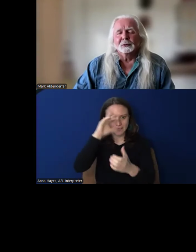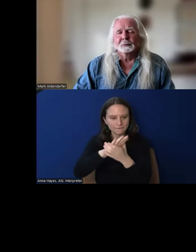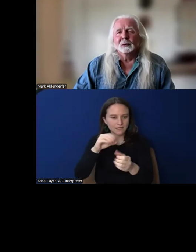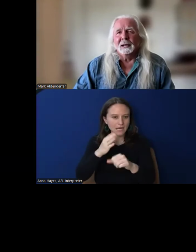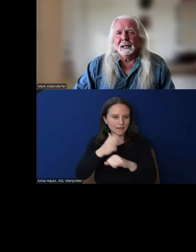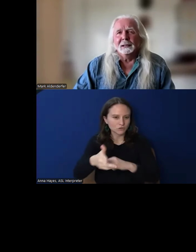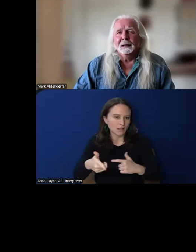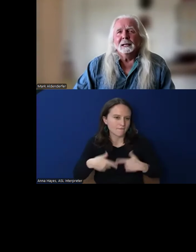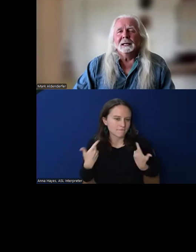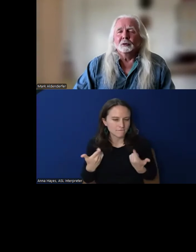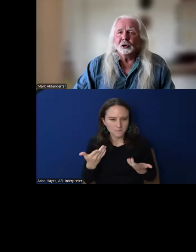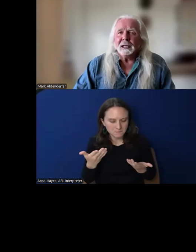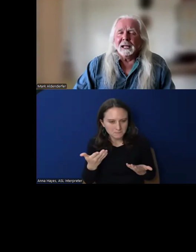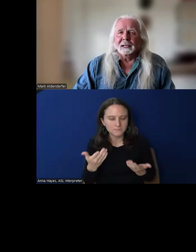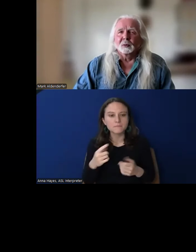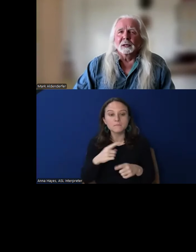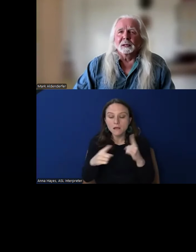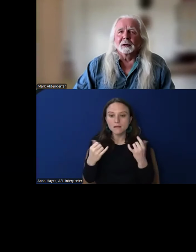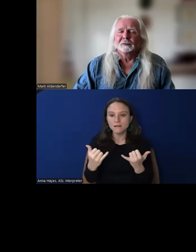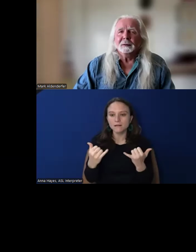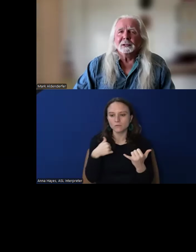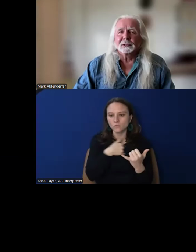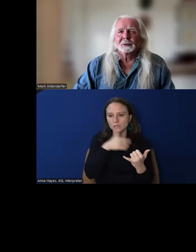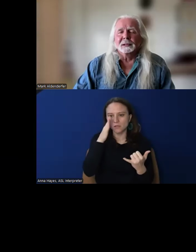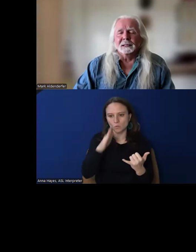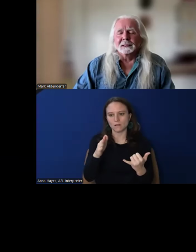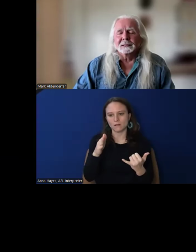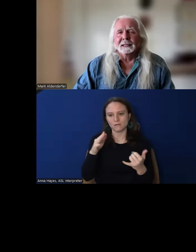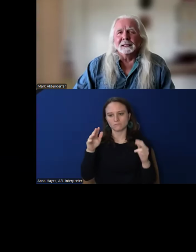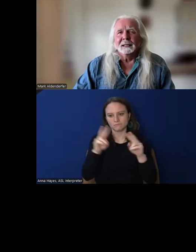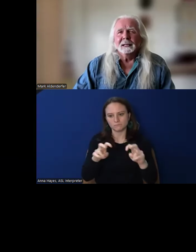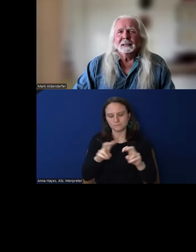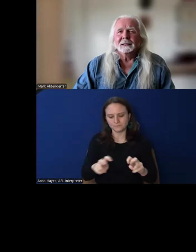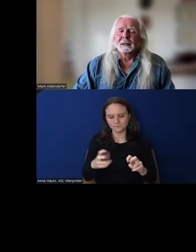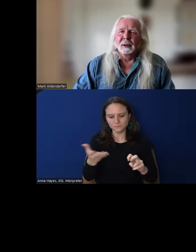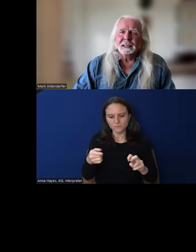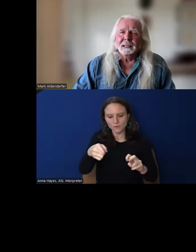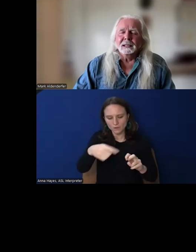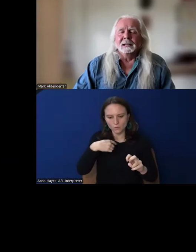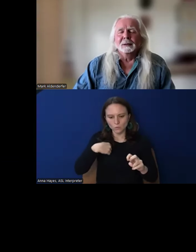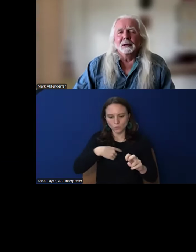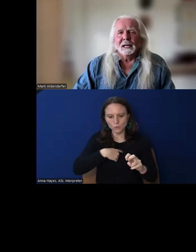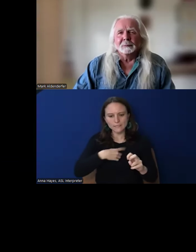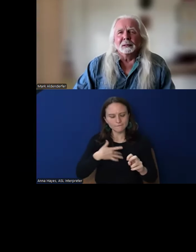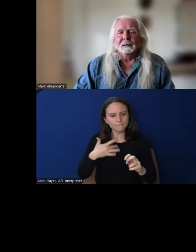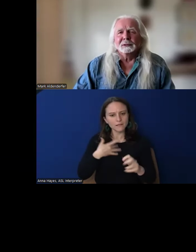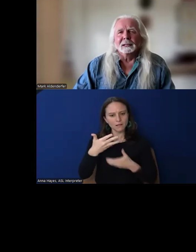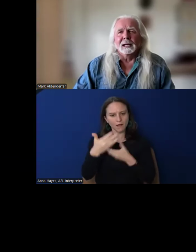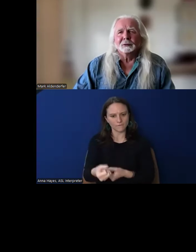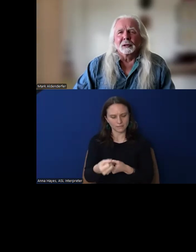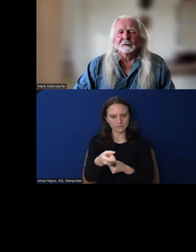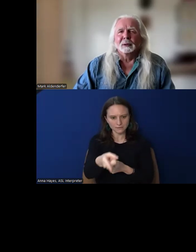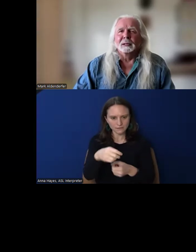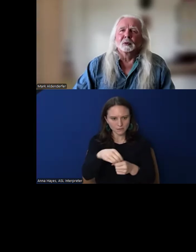going to move ahead looking at what we are fairly certain is the Tibetan and Himalayan beliefs in